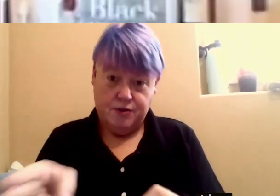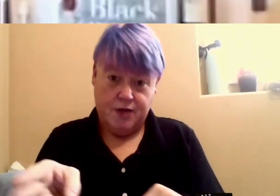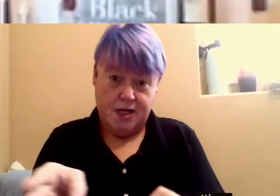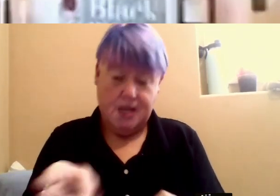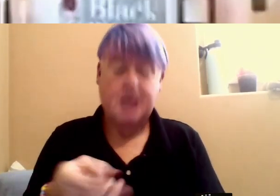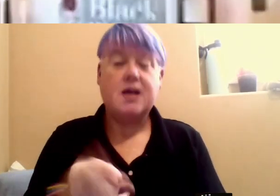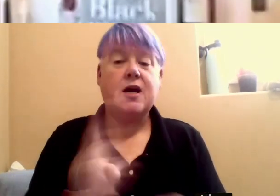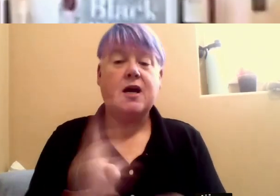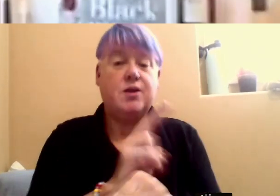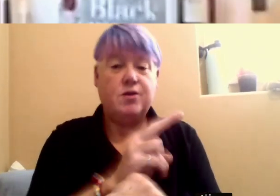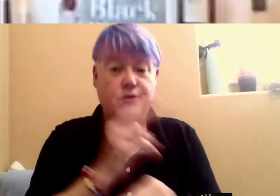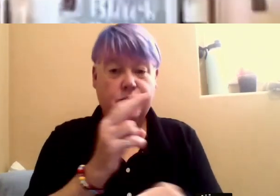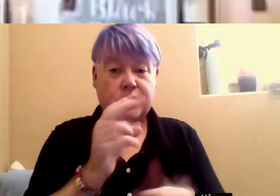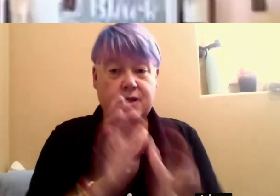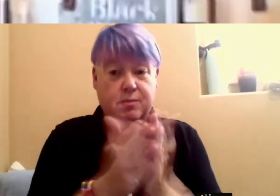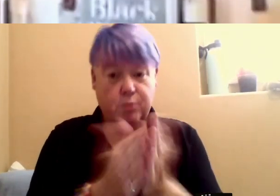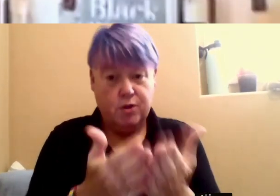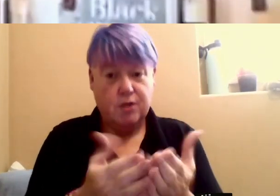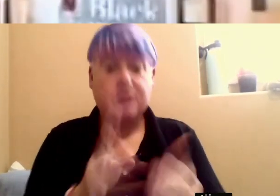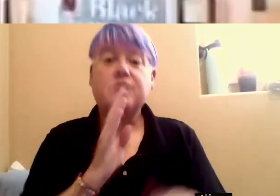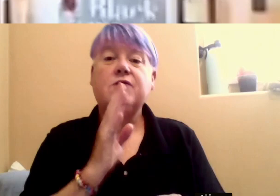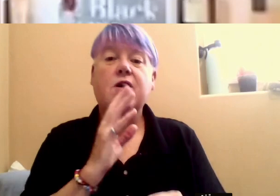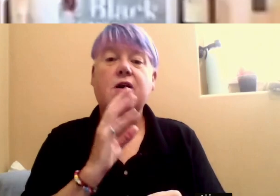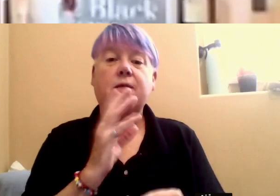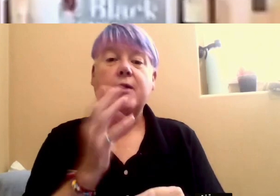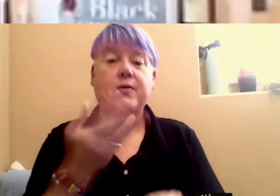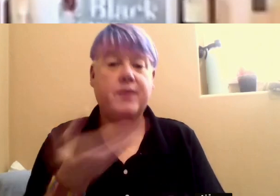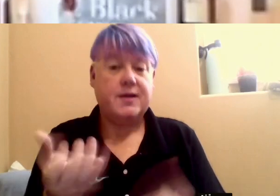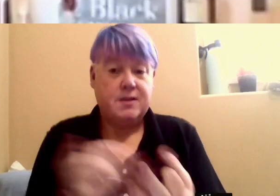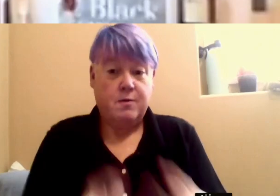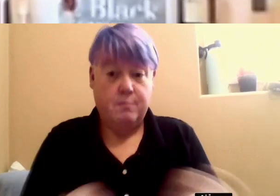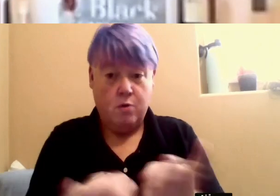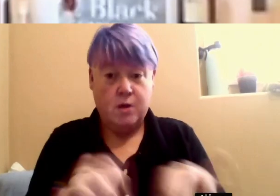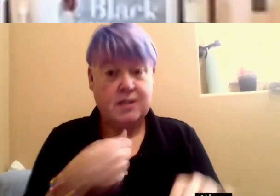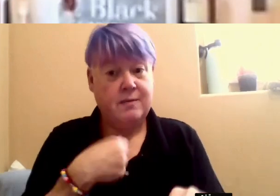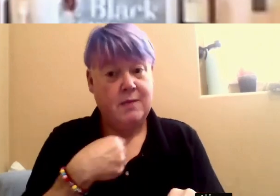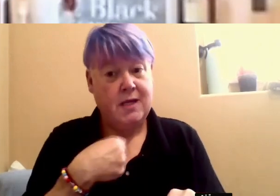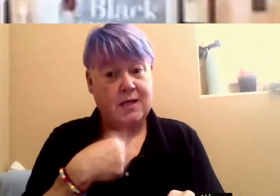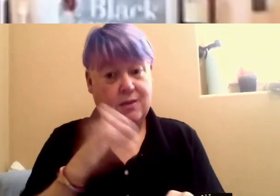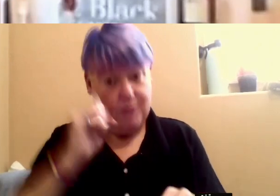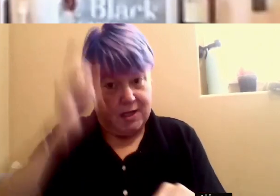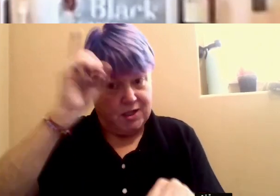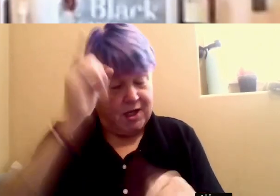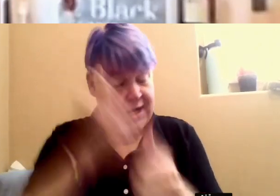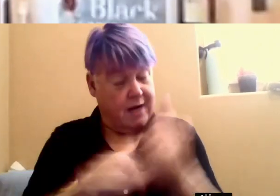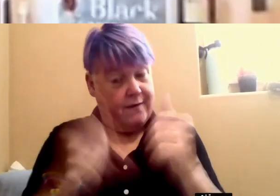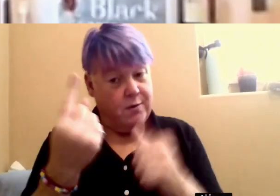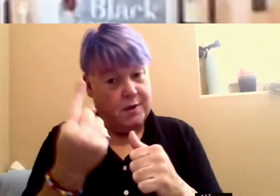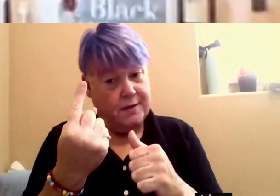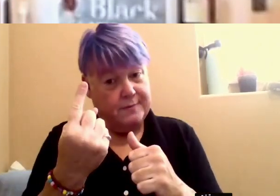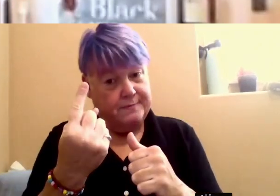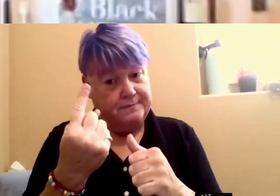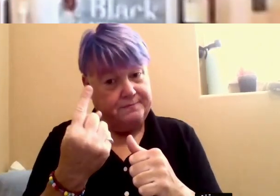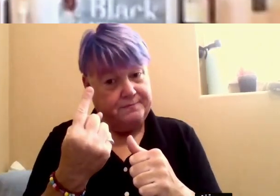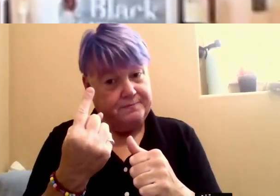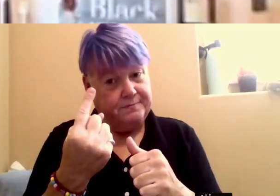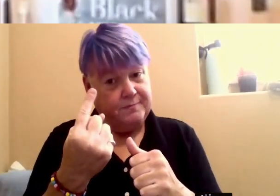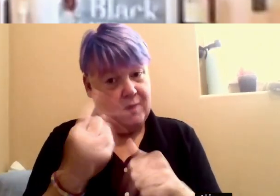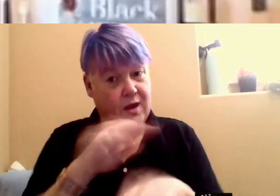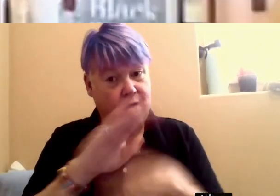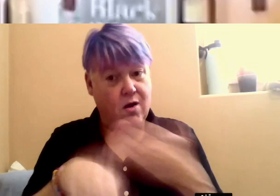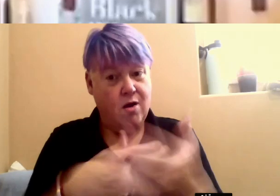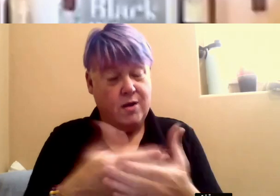about things that were really important to me to educate on. And so it's all these